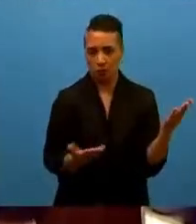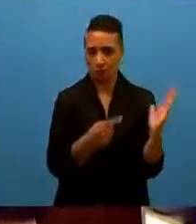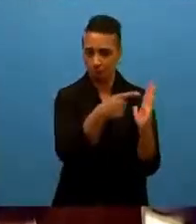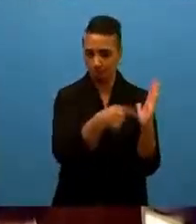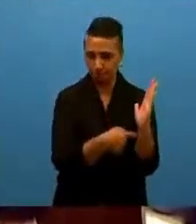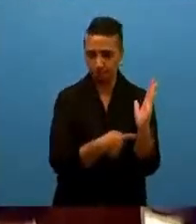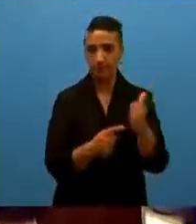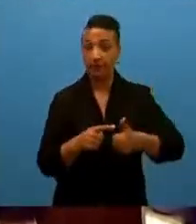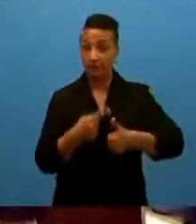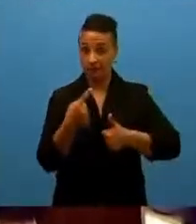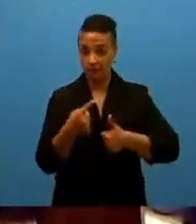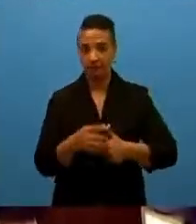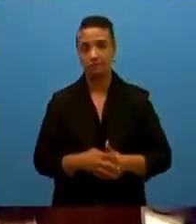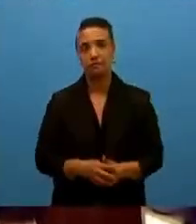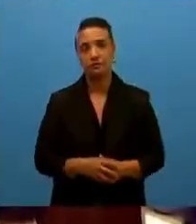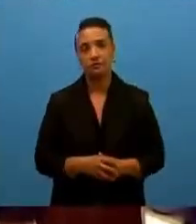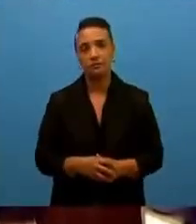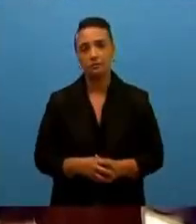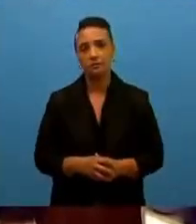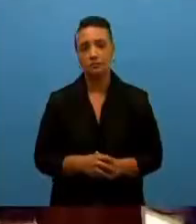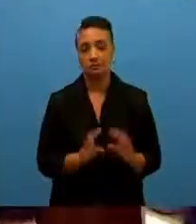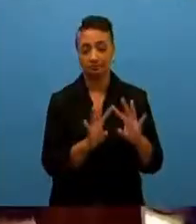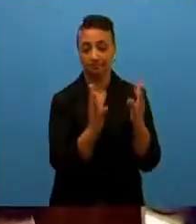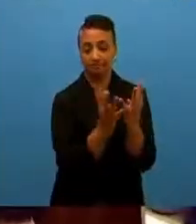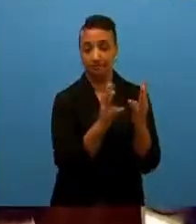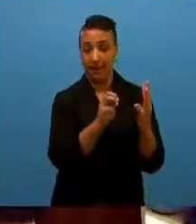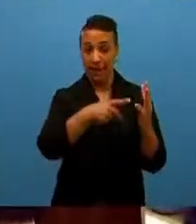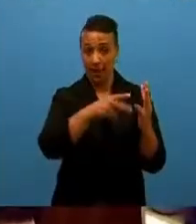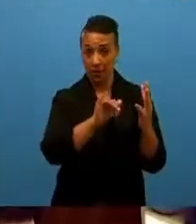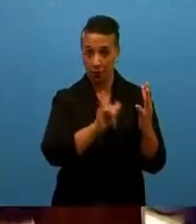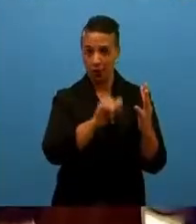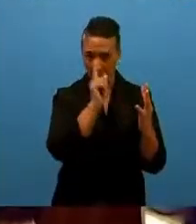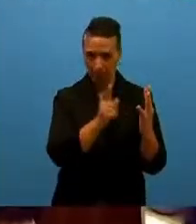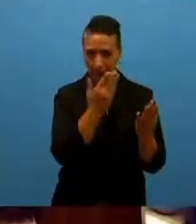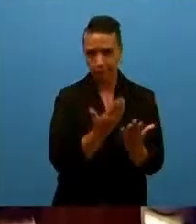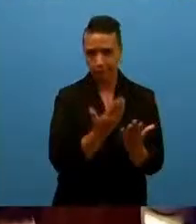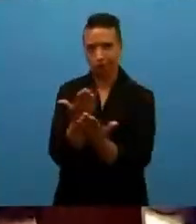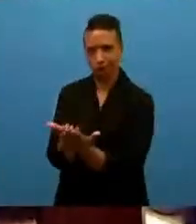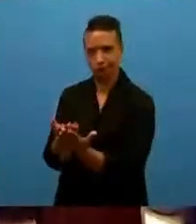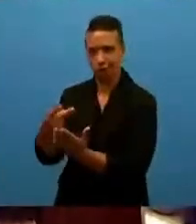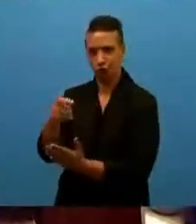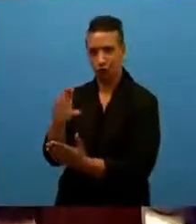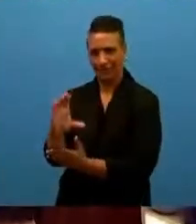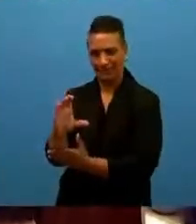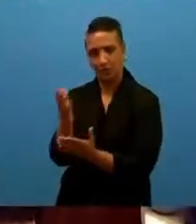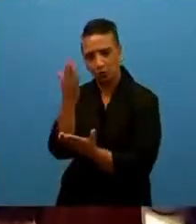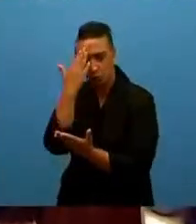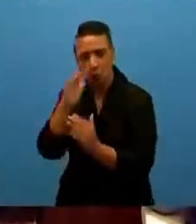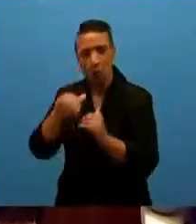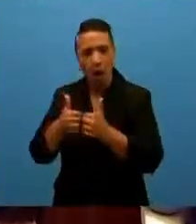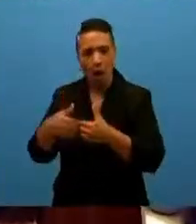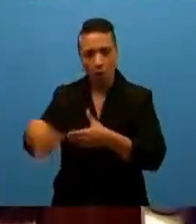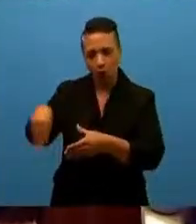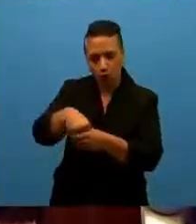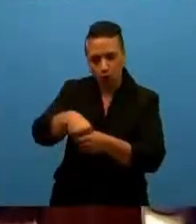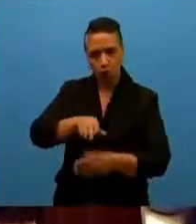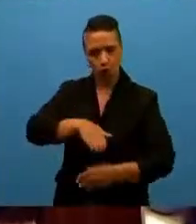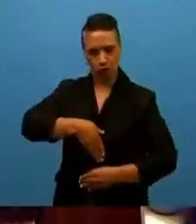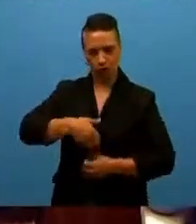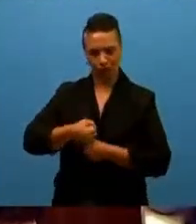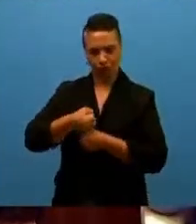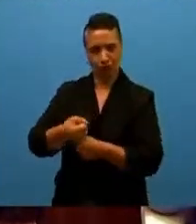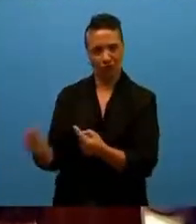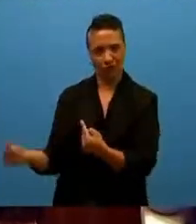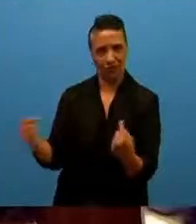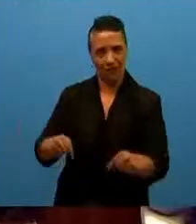one, request the expert mechanism to recommend to the Human Rights Council to decide on the enhanced participation of indigenous